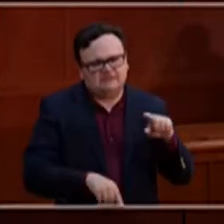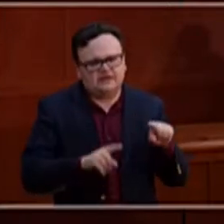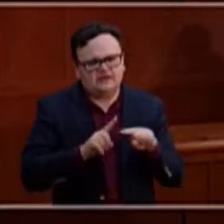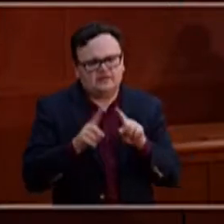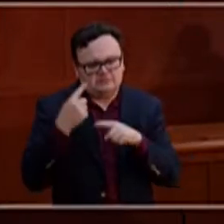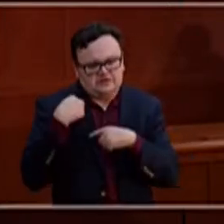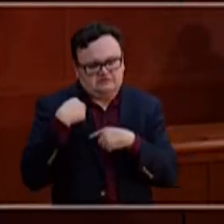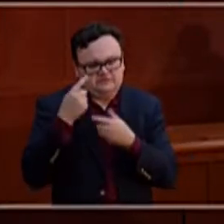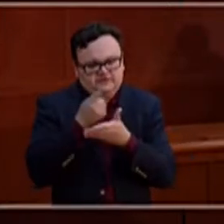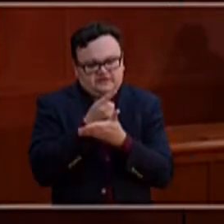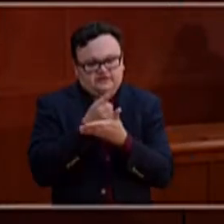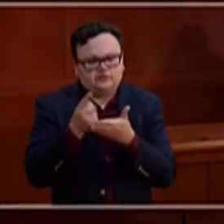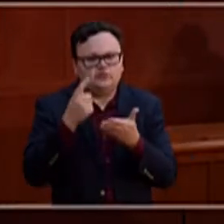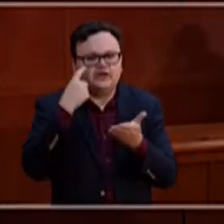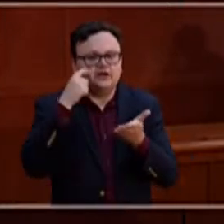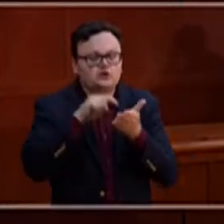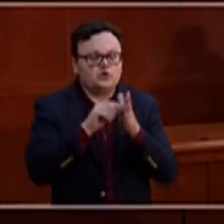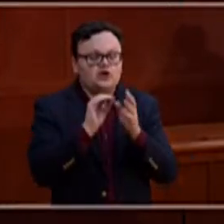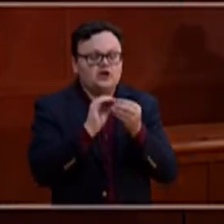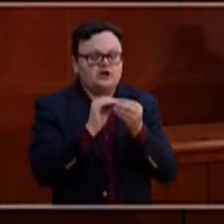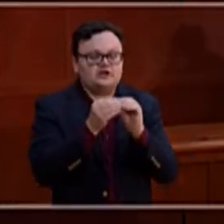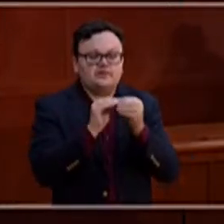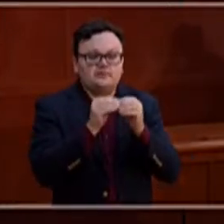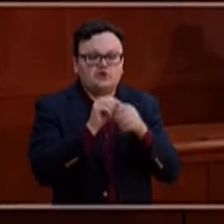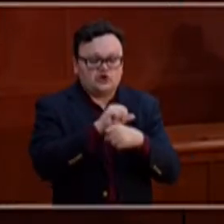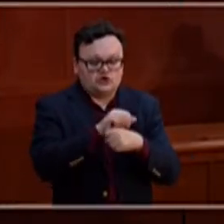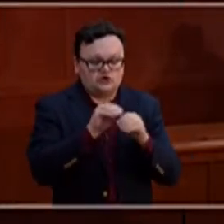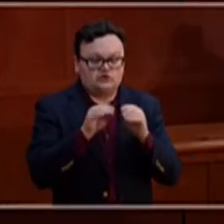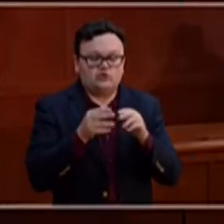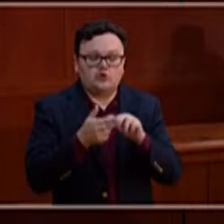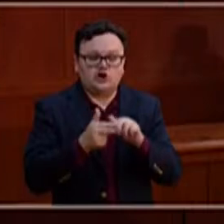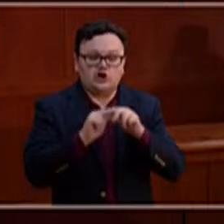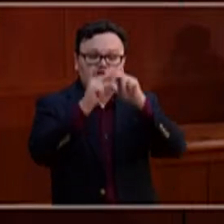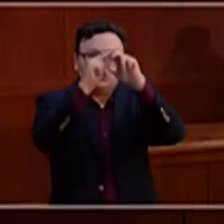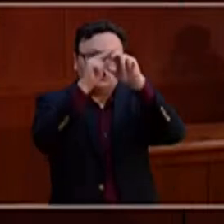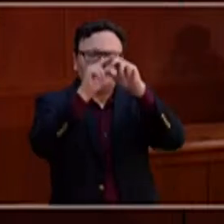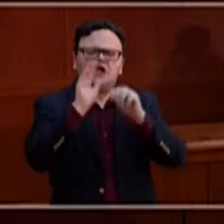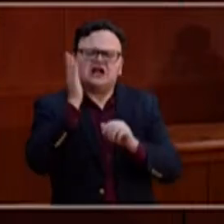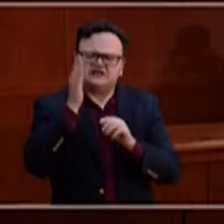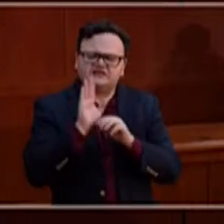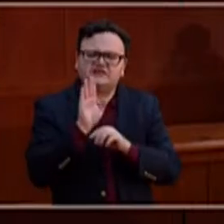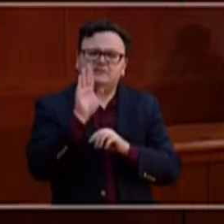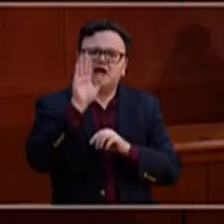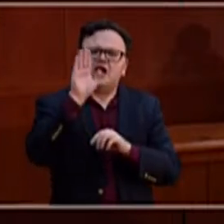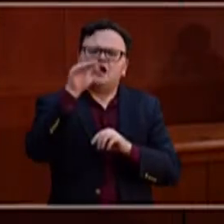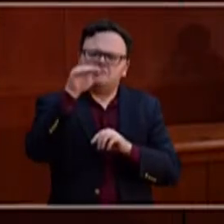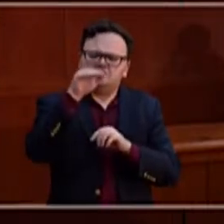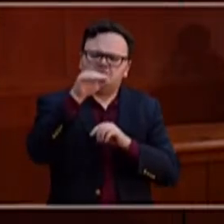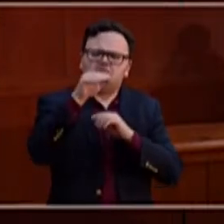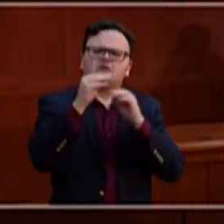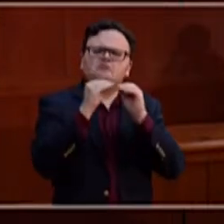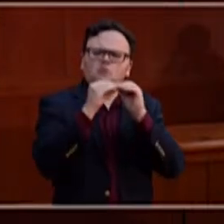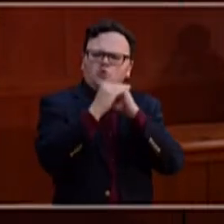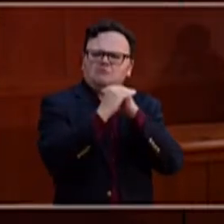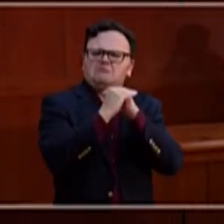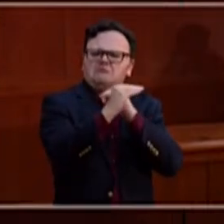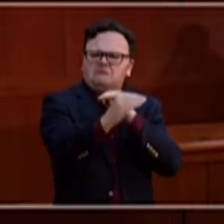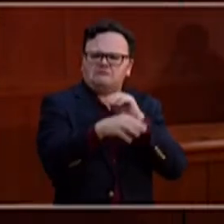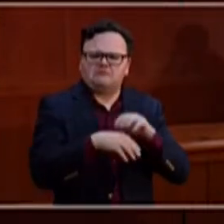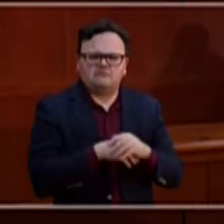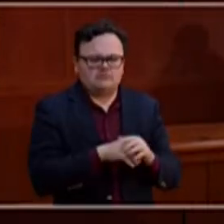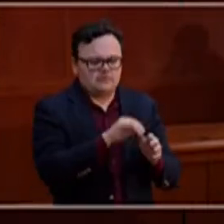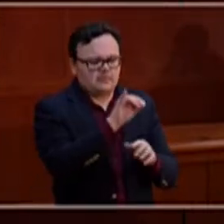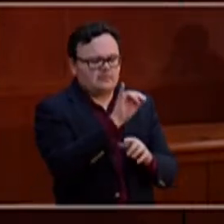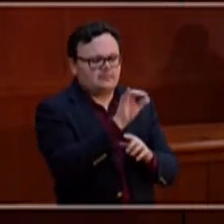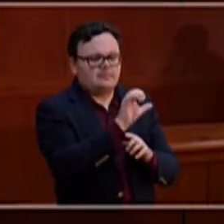very significant plateau, which has been incredibly welcomed. If you look at our ICUs, we have had some